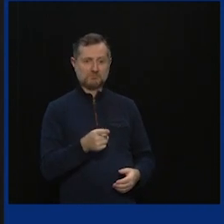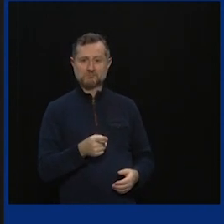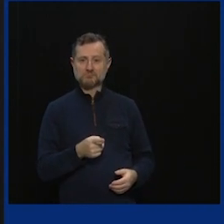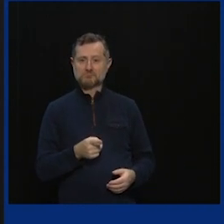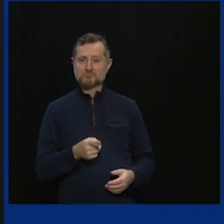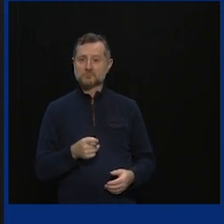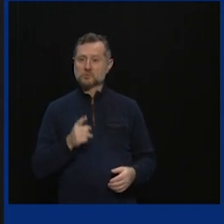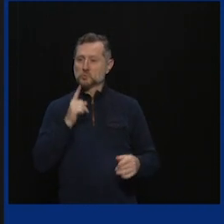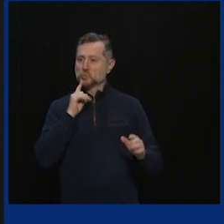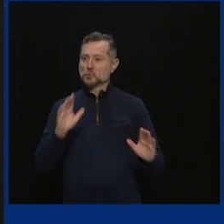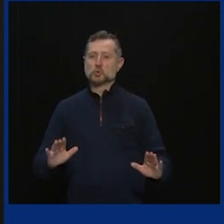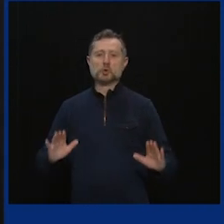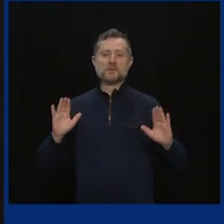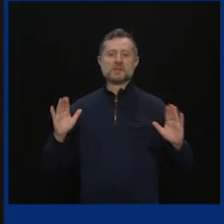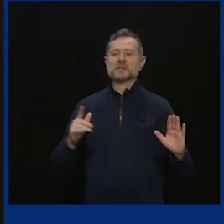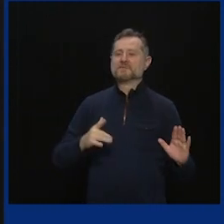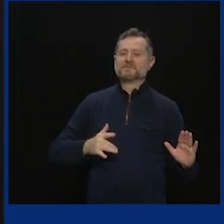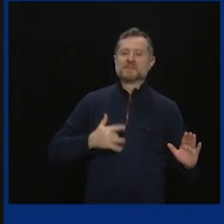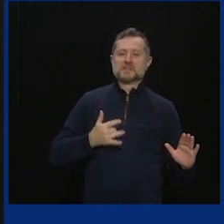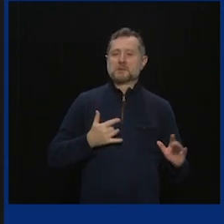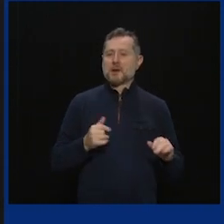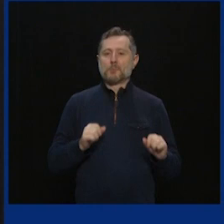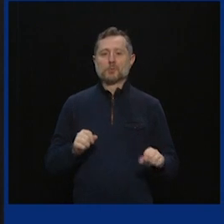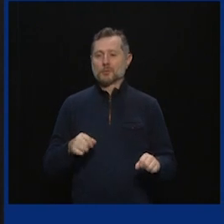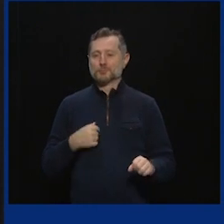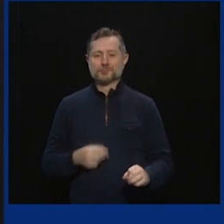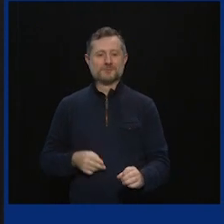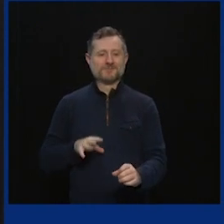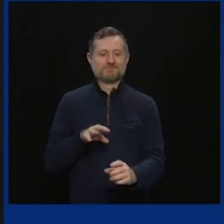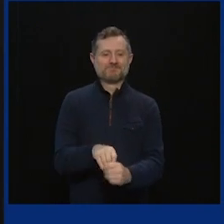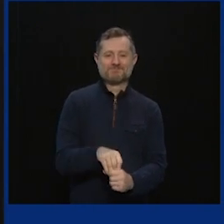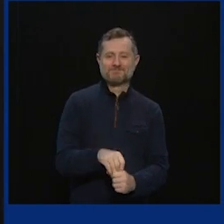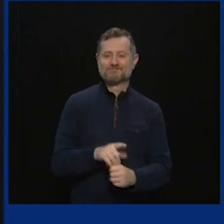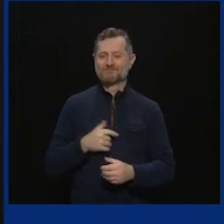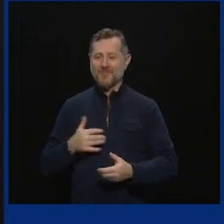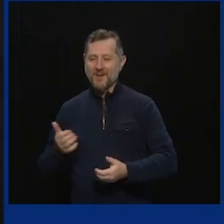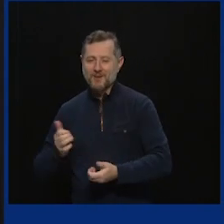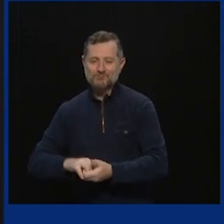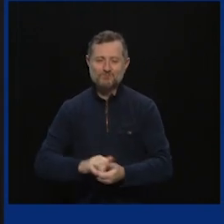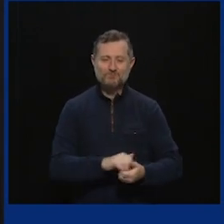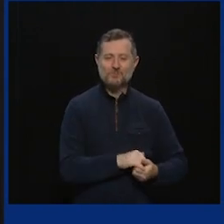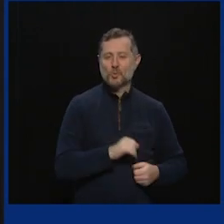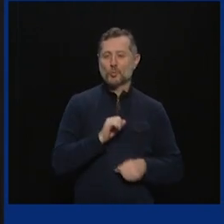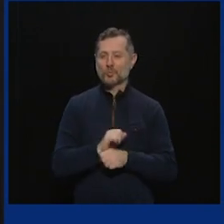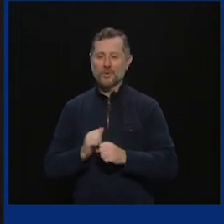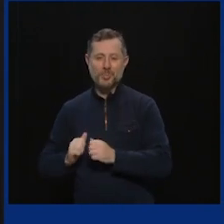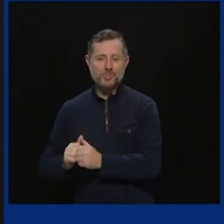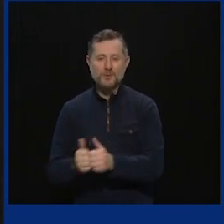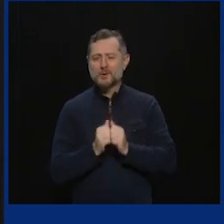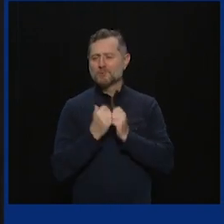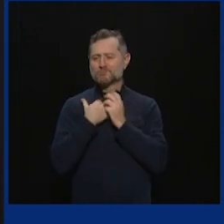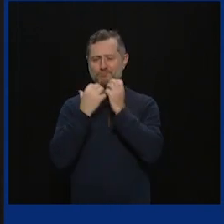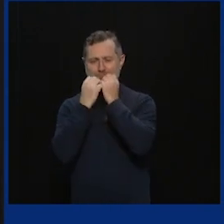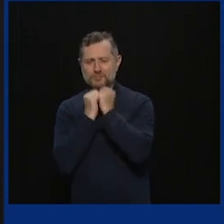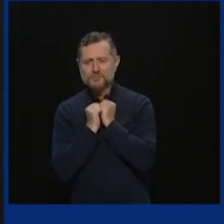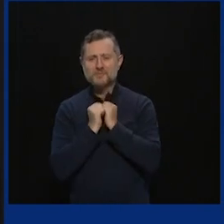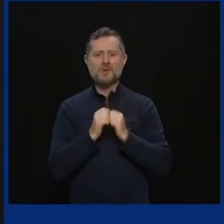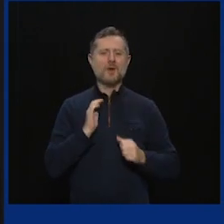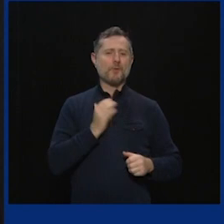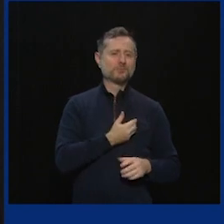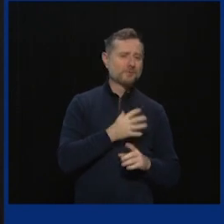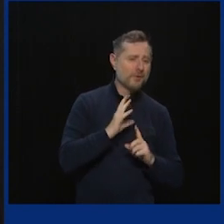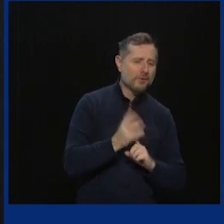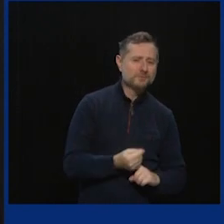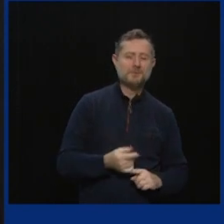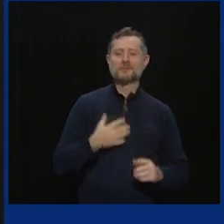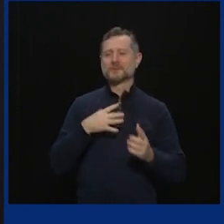it's a wonderful feeling to be able to join forces and to be able to work together to preserve what our culture symbolizes, to